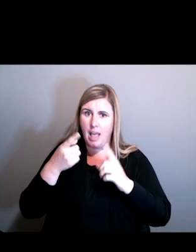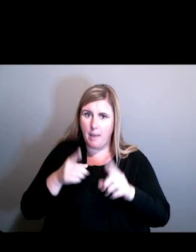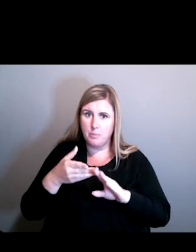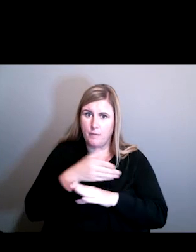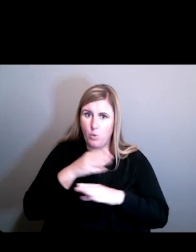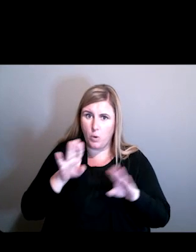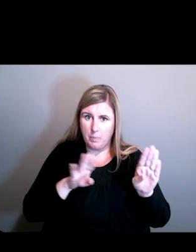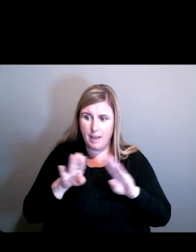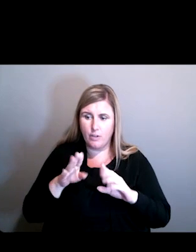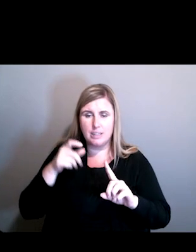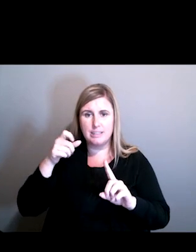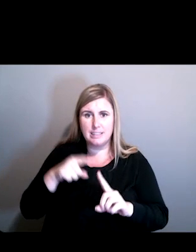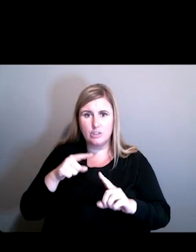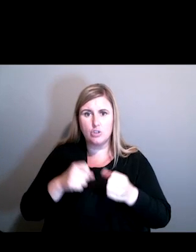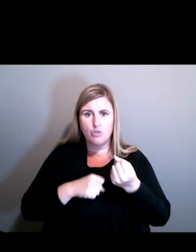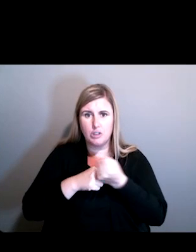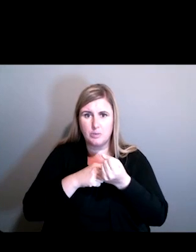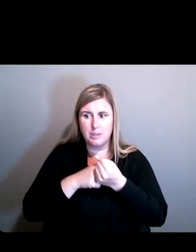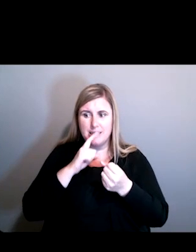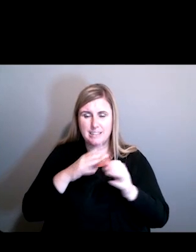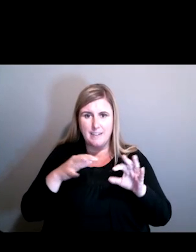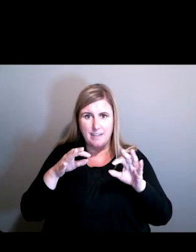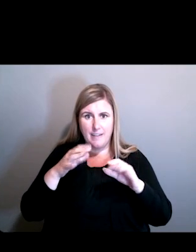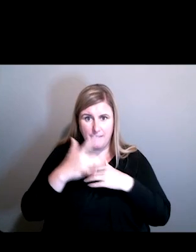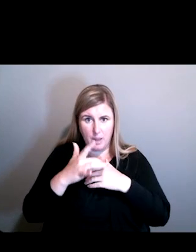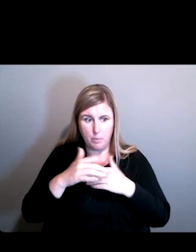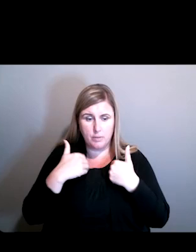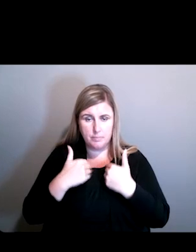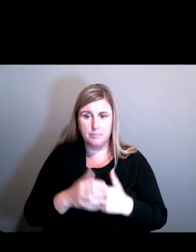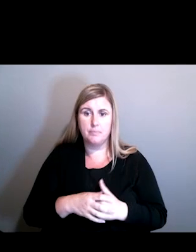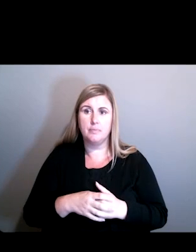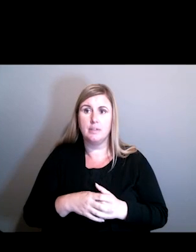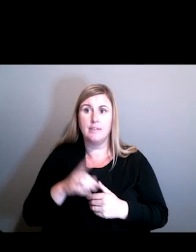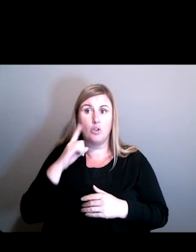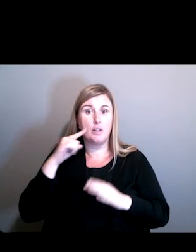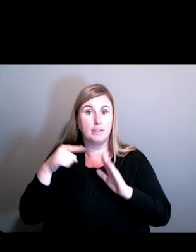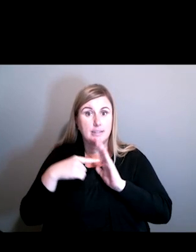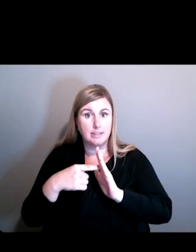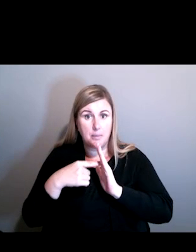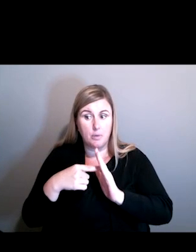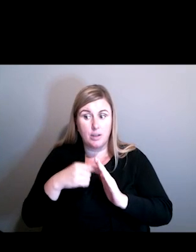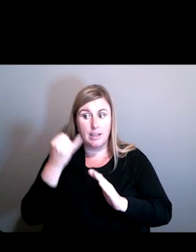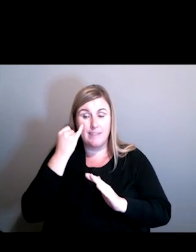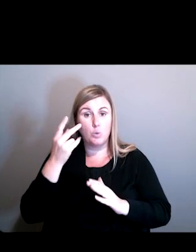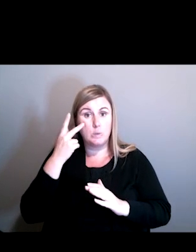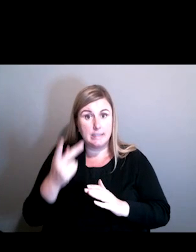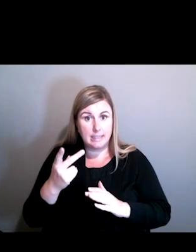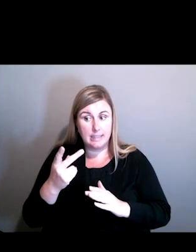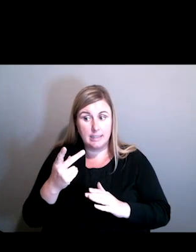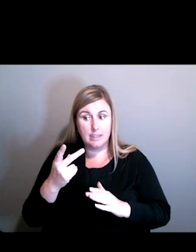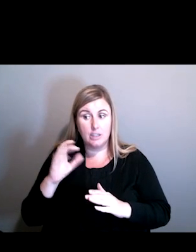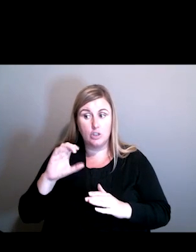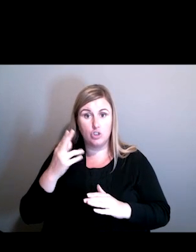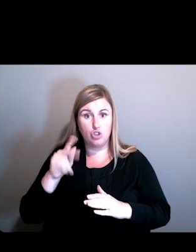before behavior, and what it does is it signals that reinforcement is available. In this example, if you